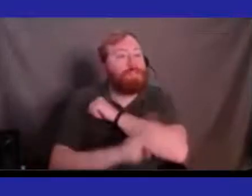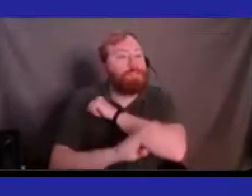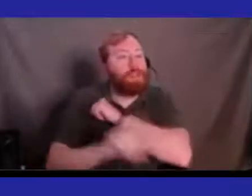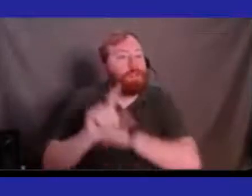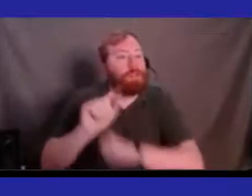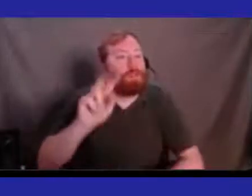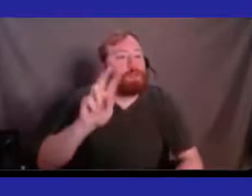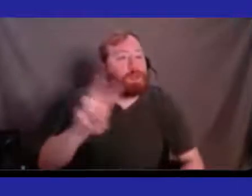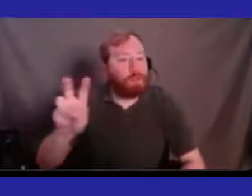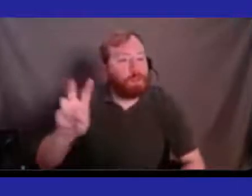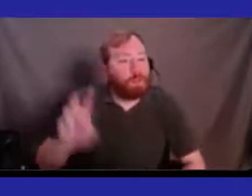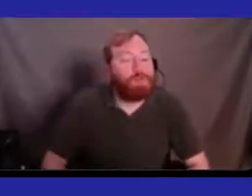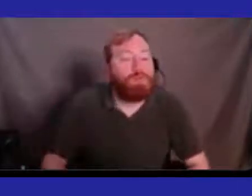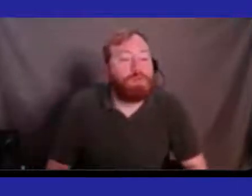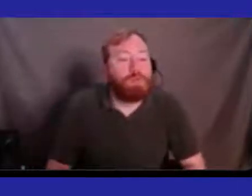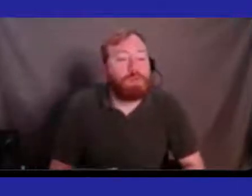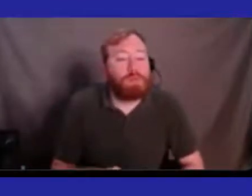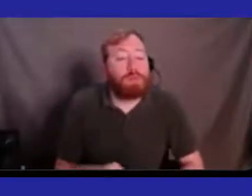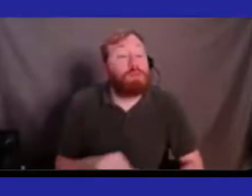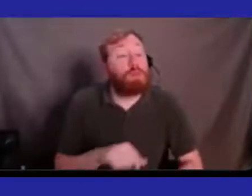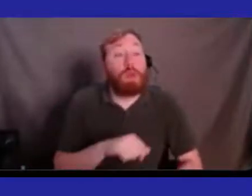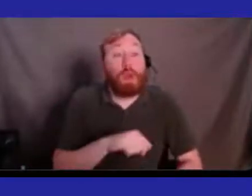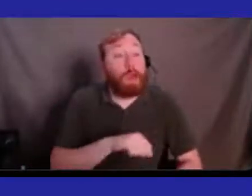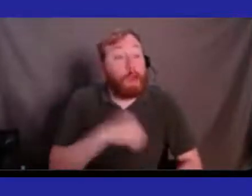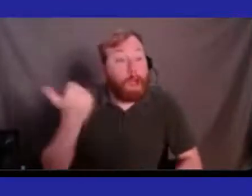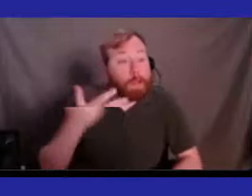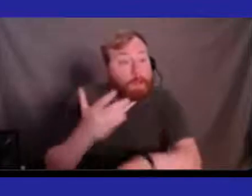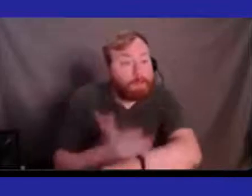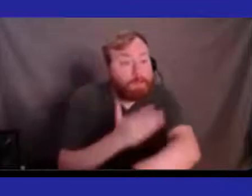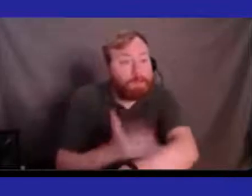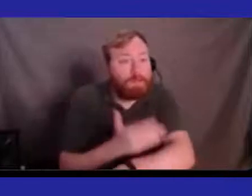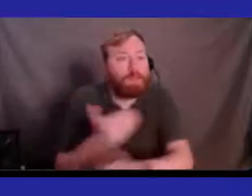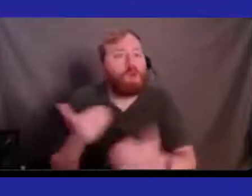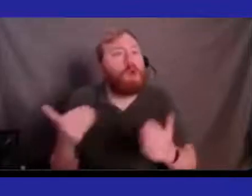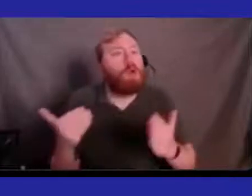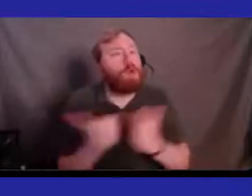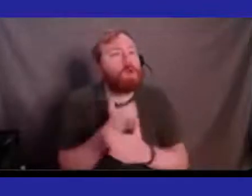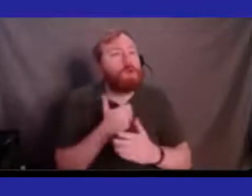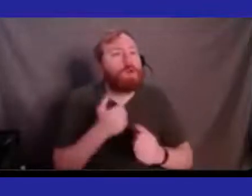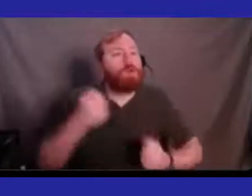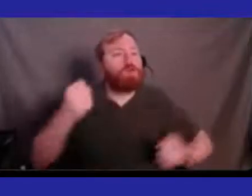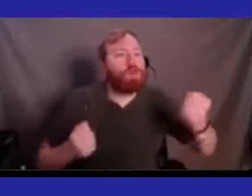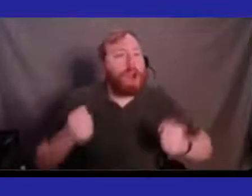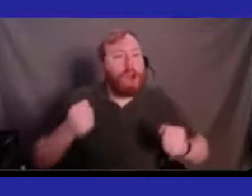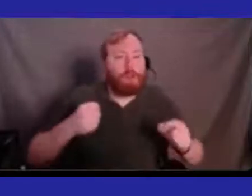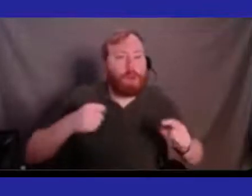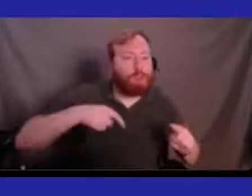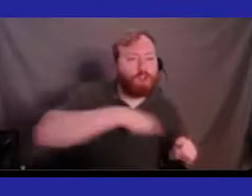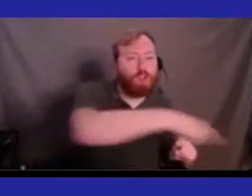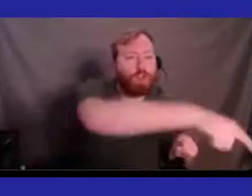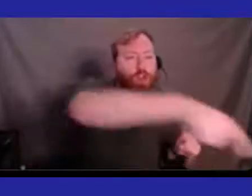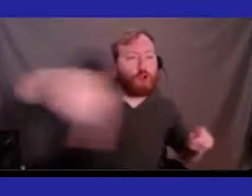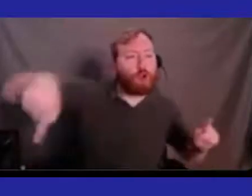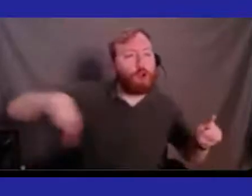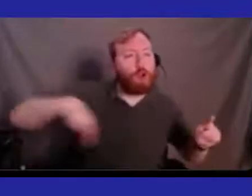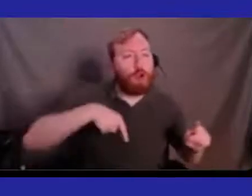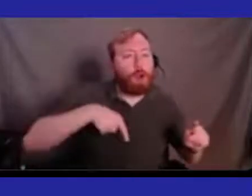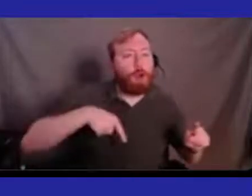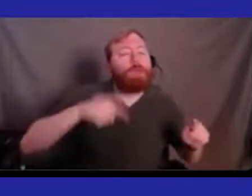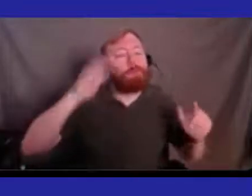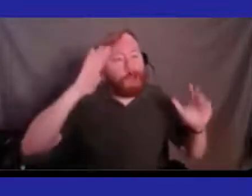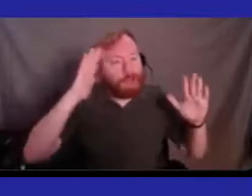campus renovation, including a brand new circular driveway, are expected to be completed